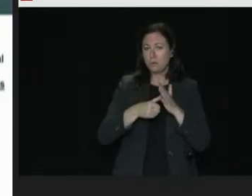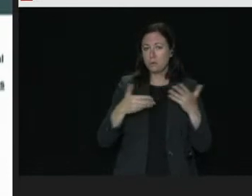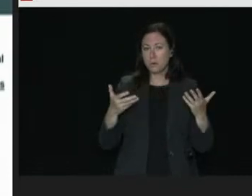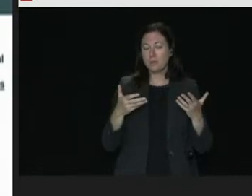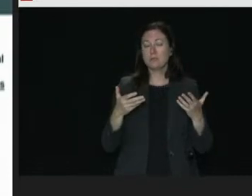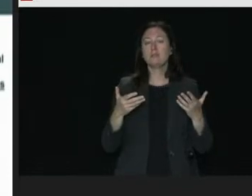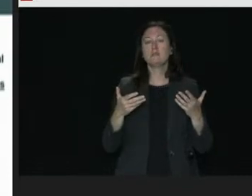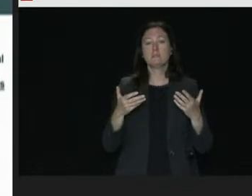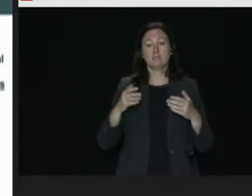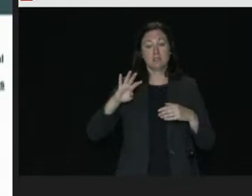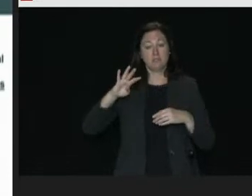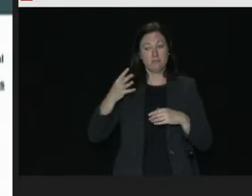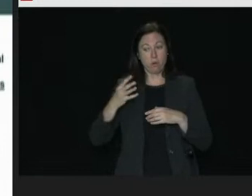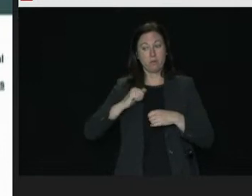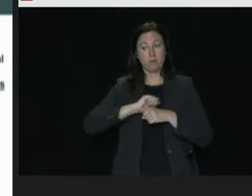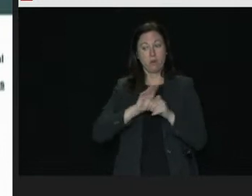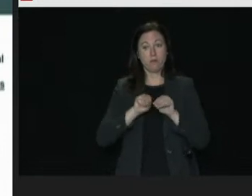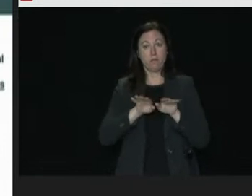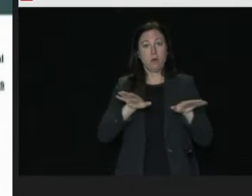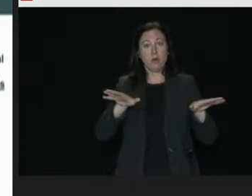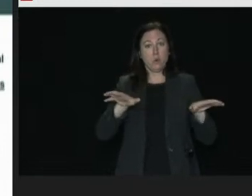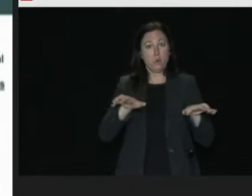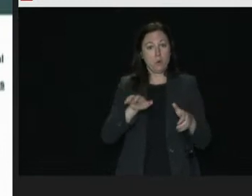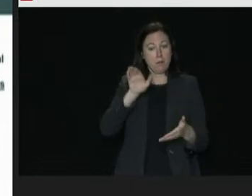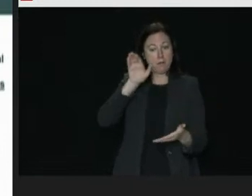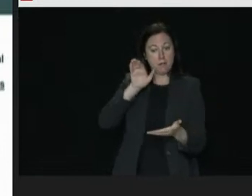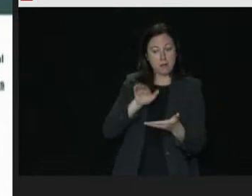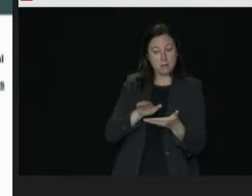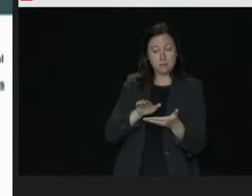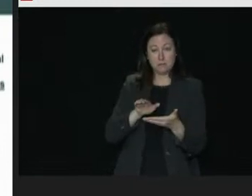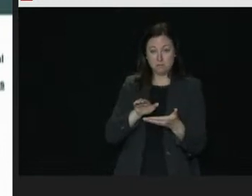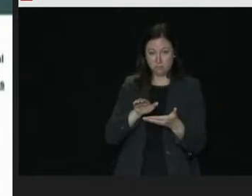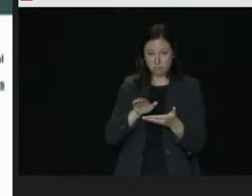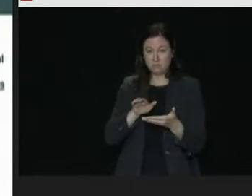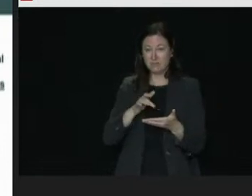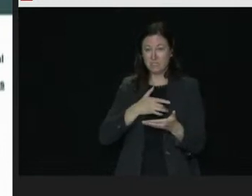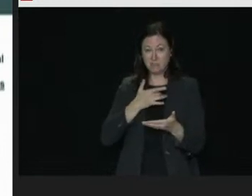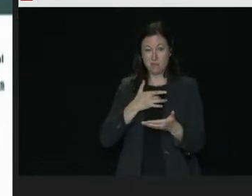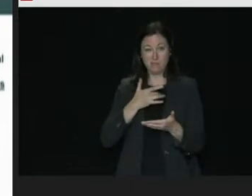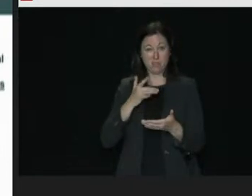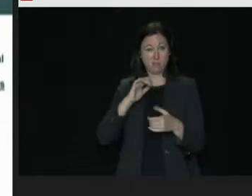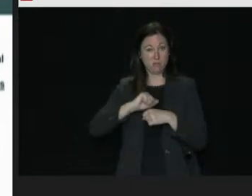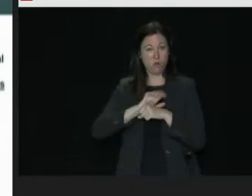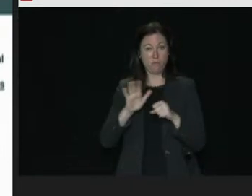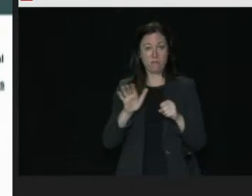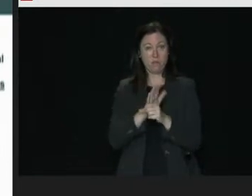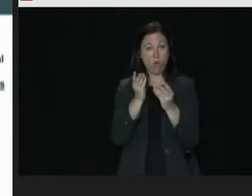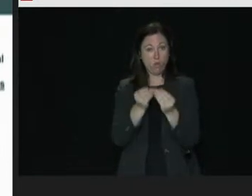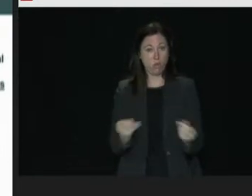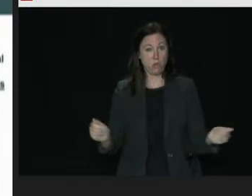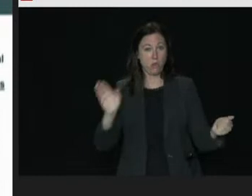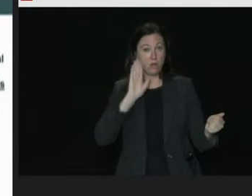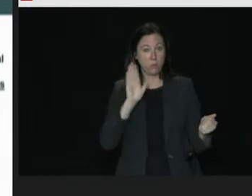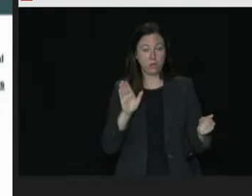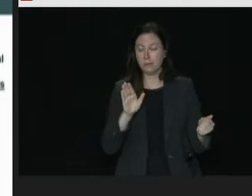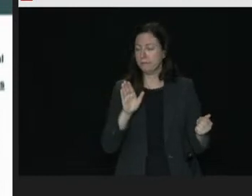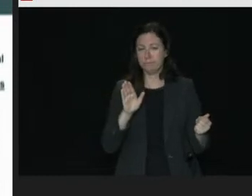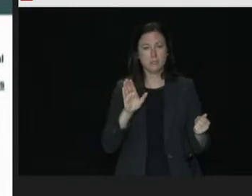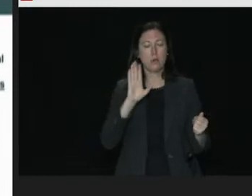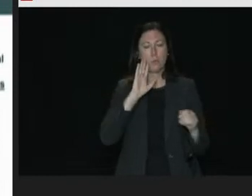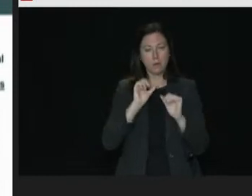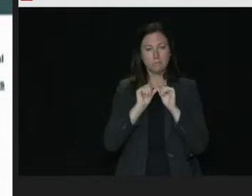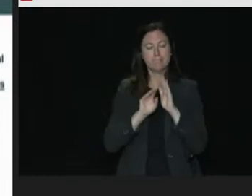the fourth wave recedes, COVID-19 is unlikely to disappear entirely, and there could continue to be bumps along the